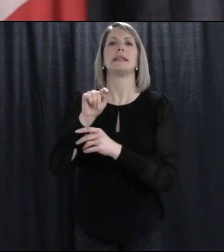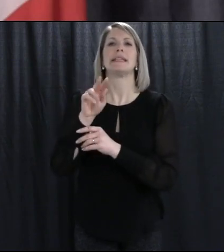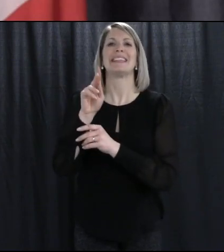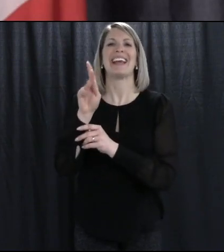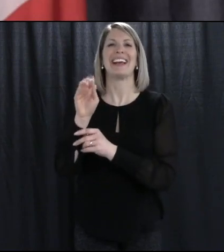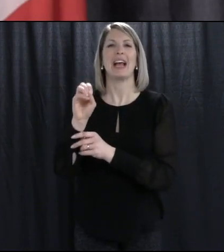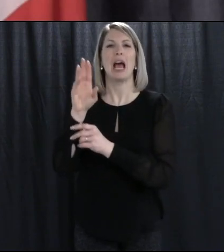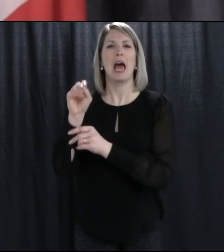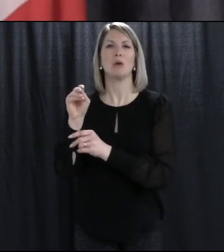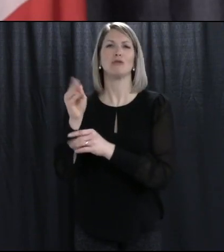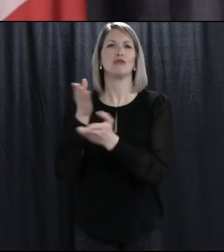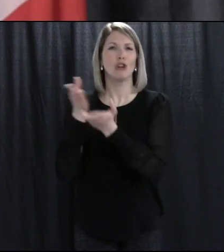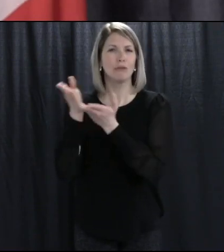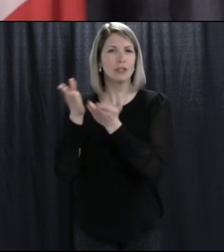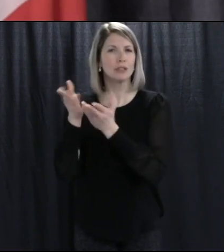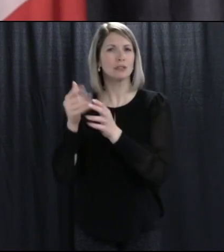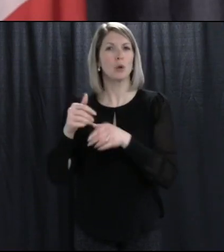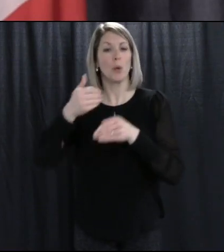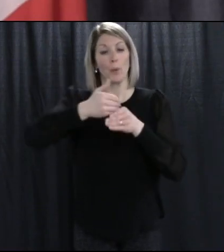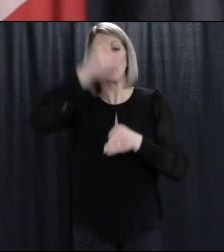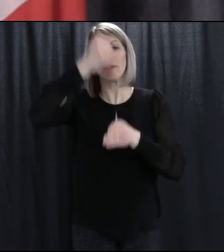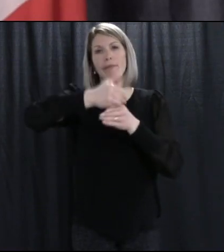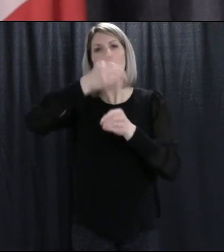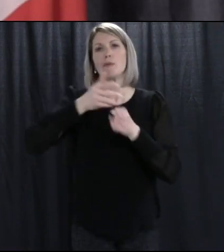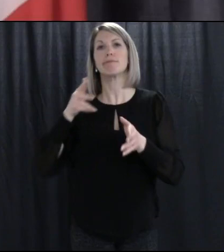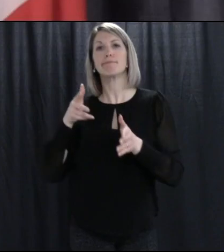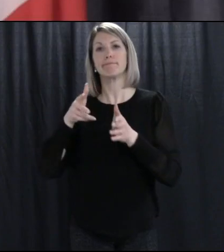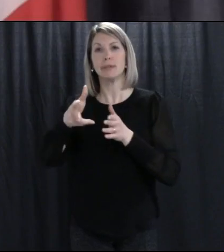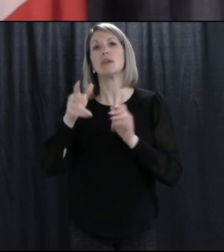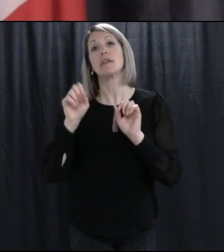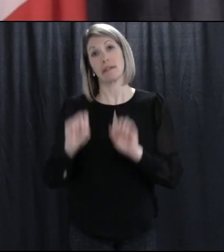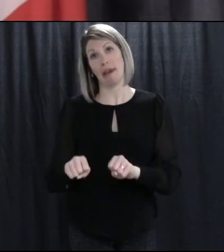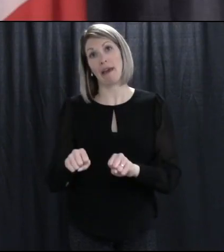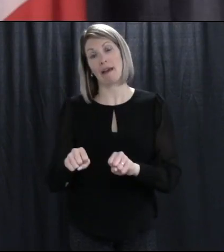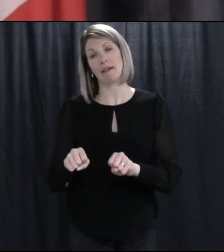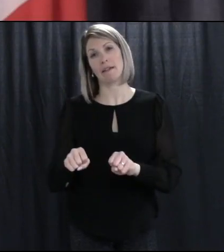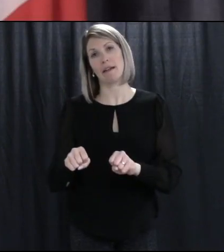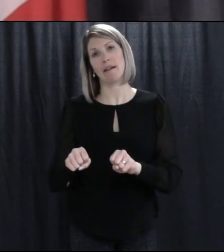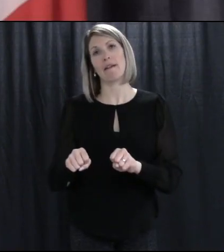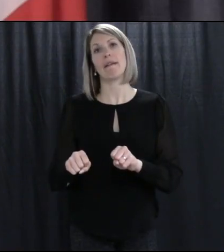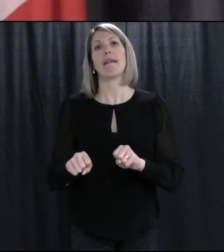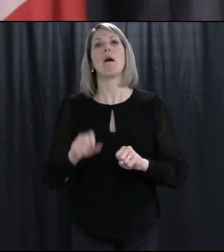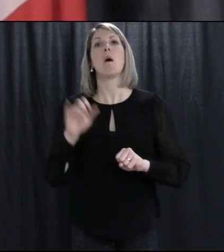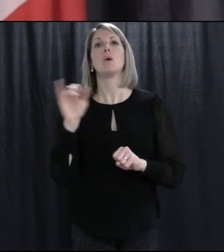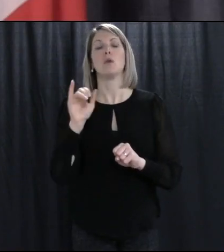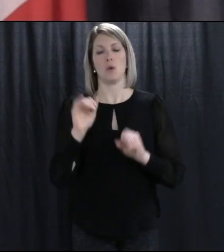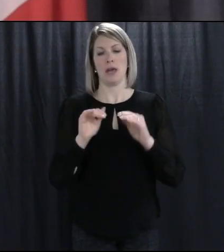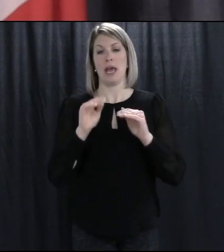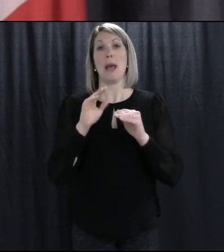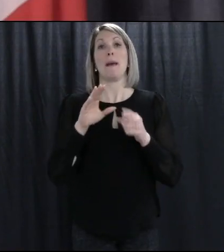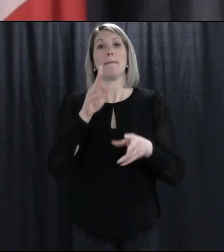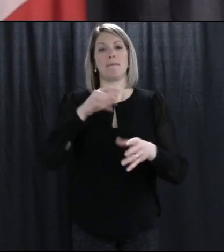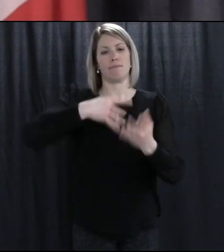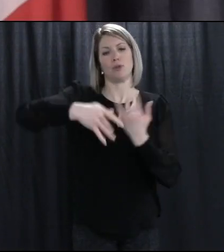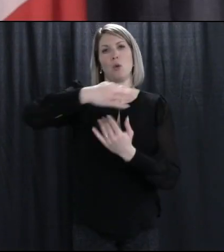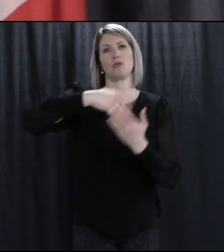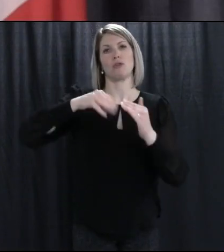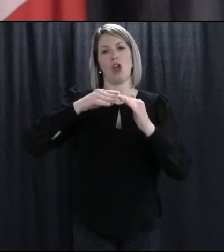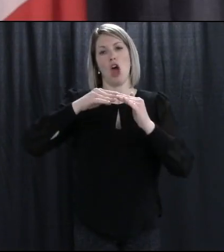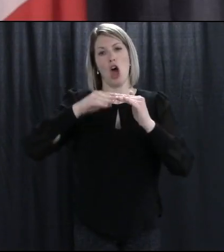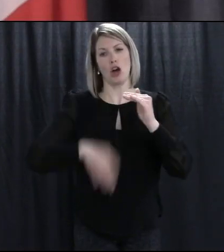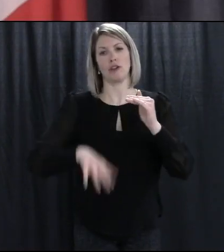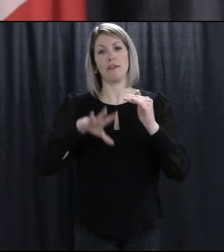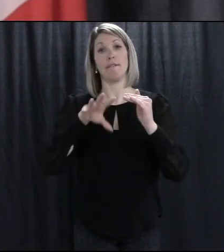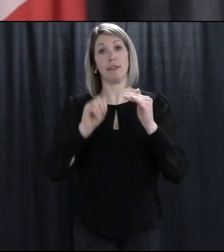operations. Public gatherings of more than 50 people are no longer permitted under this order. Gatherings